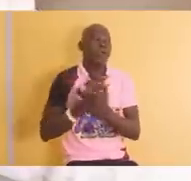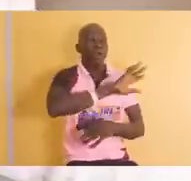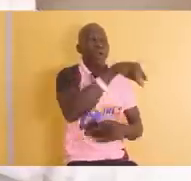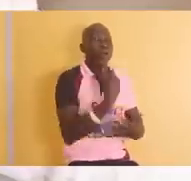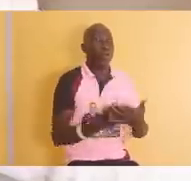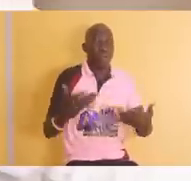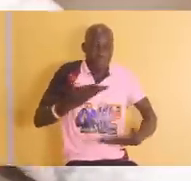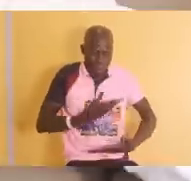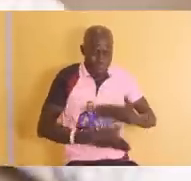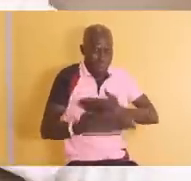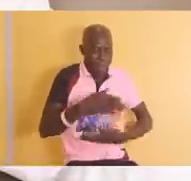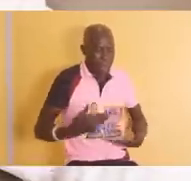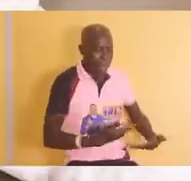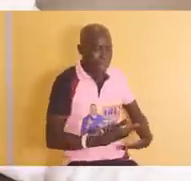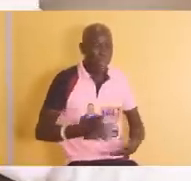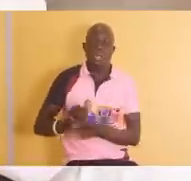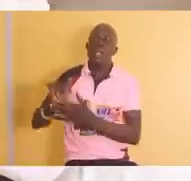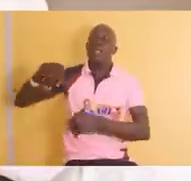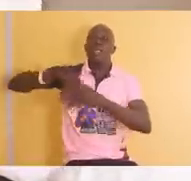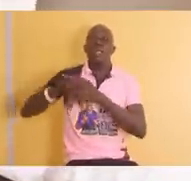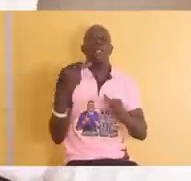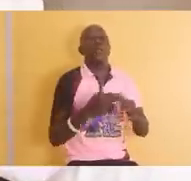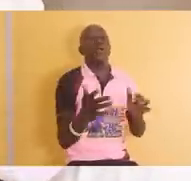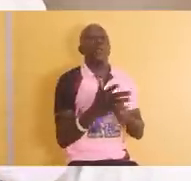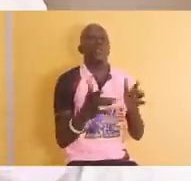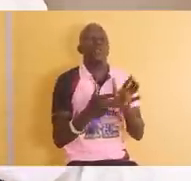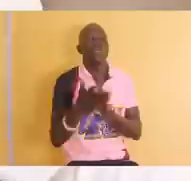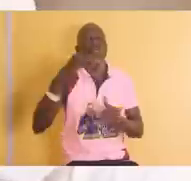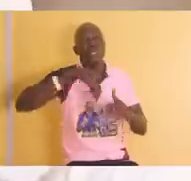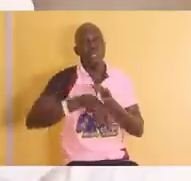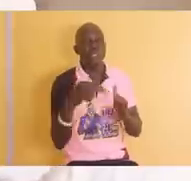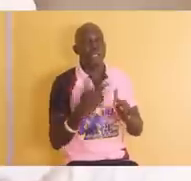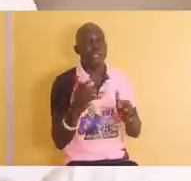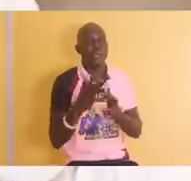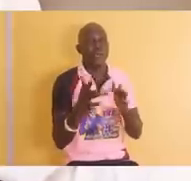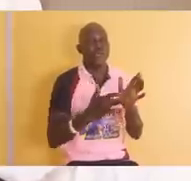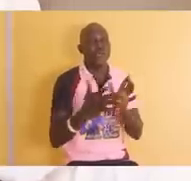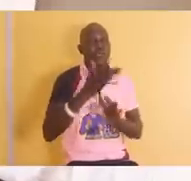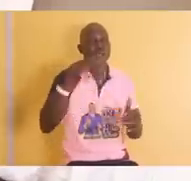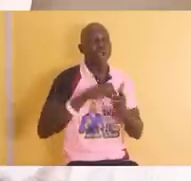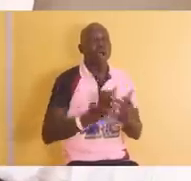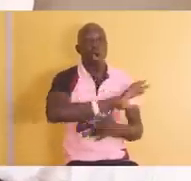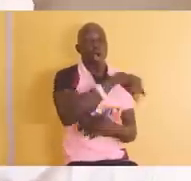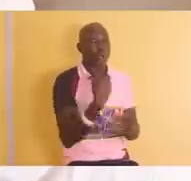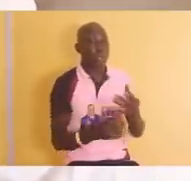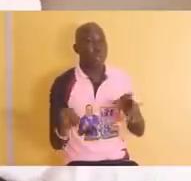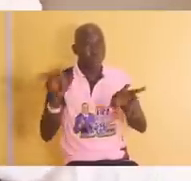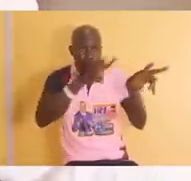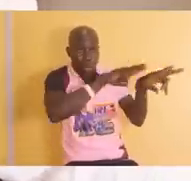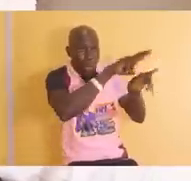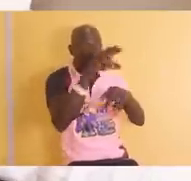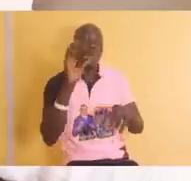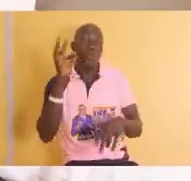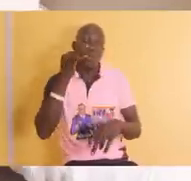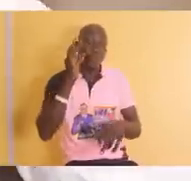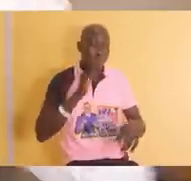olojo bi mo nbo o. All the very same person. Ajegele poko ma teli gadabo se prabani. Mo pe te wo jo na form. All the rich